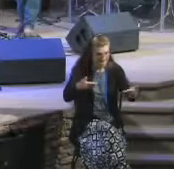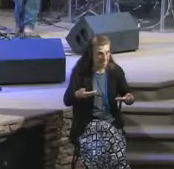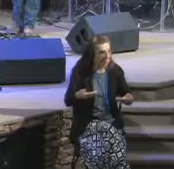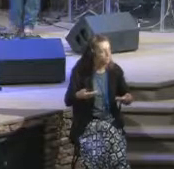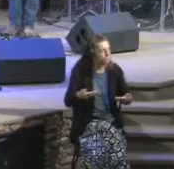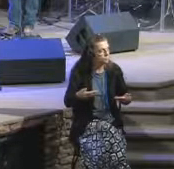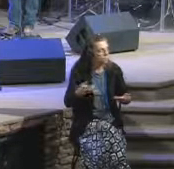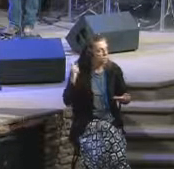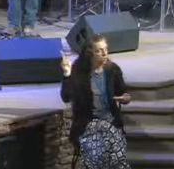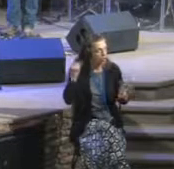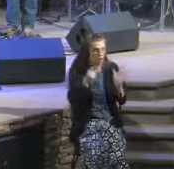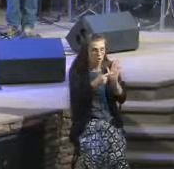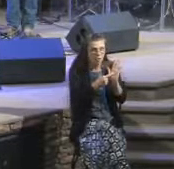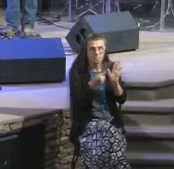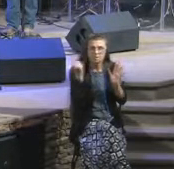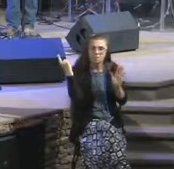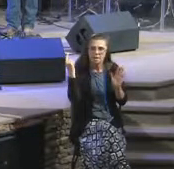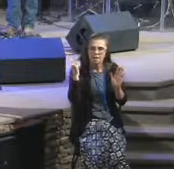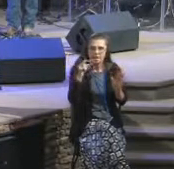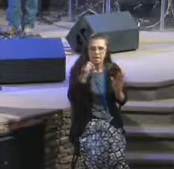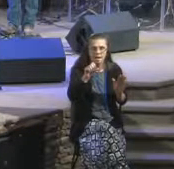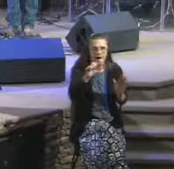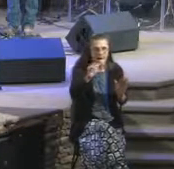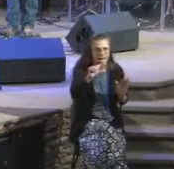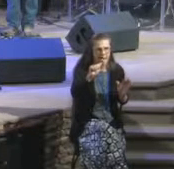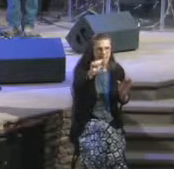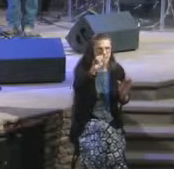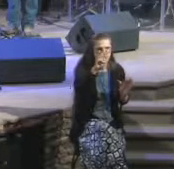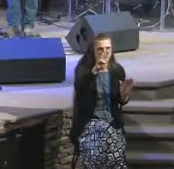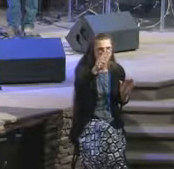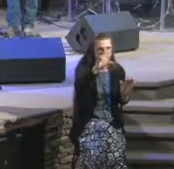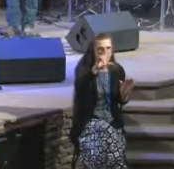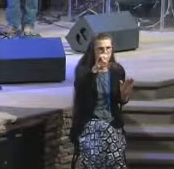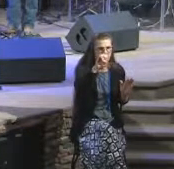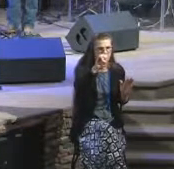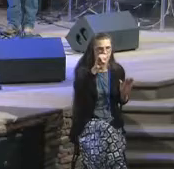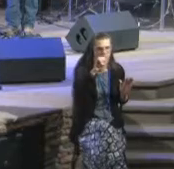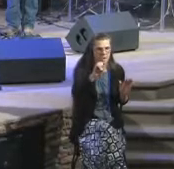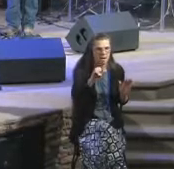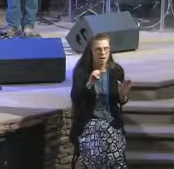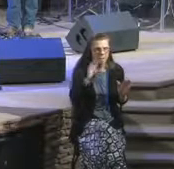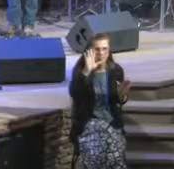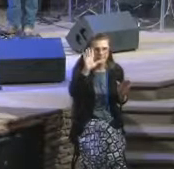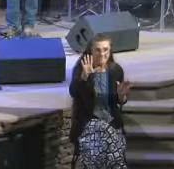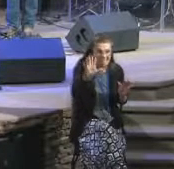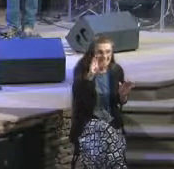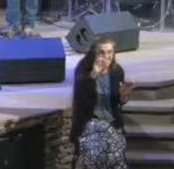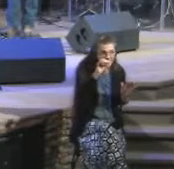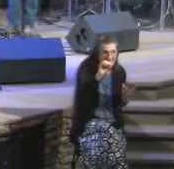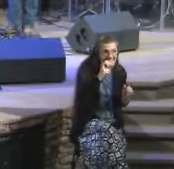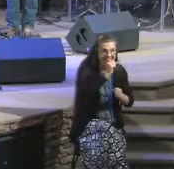your official notice. Amen. That Sister April has put up with Gary Don Edwards for 50 years now.